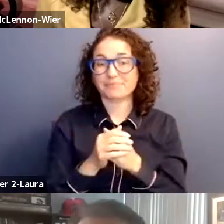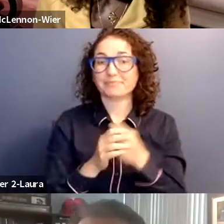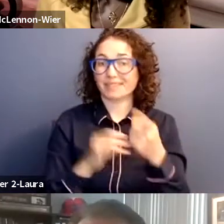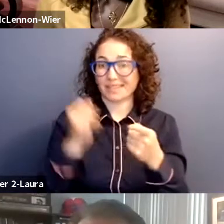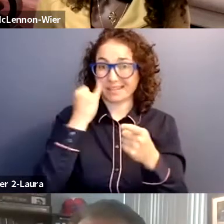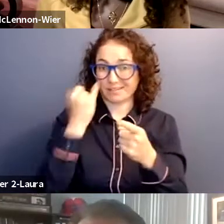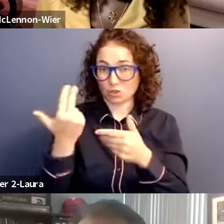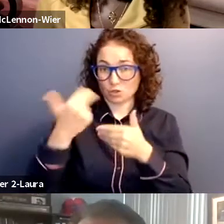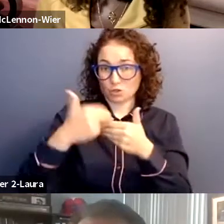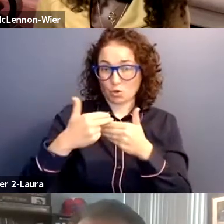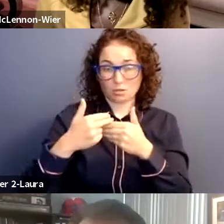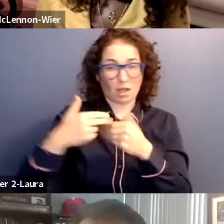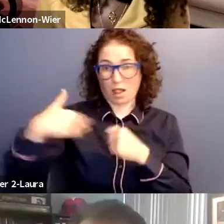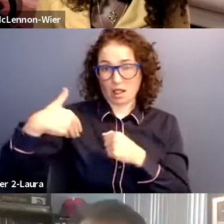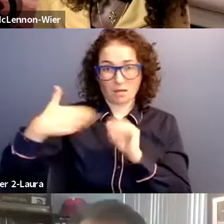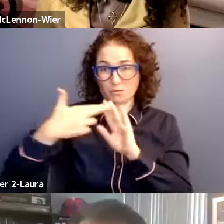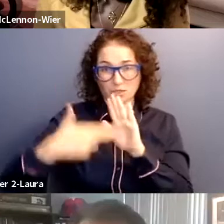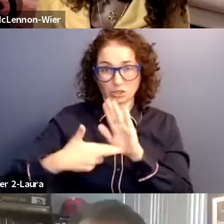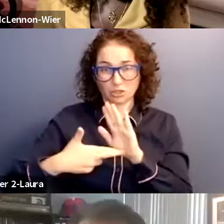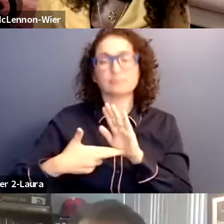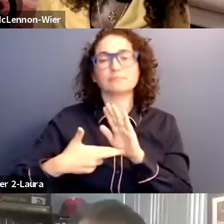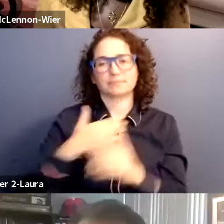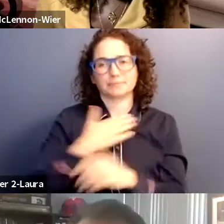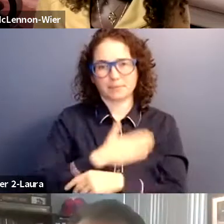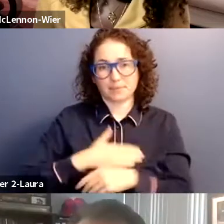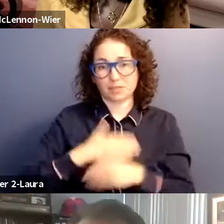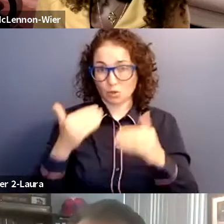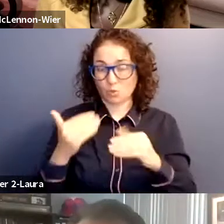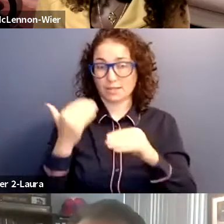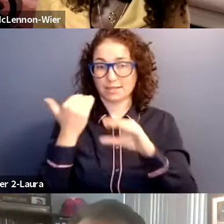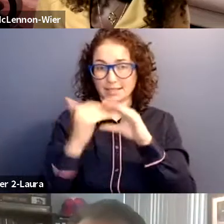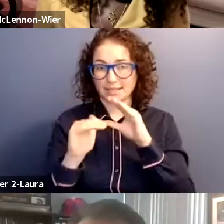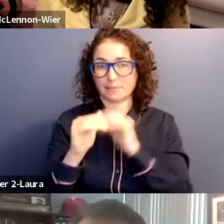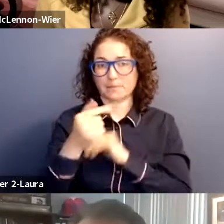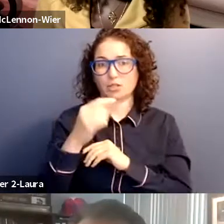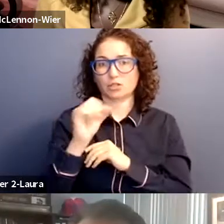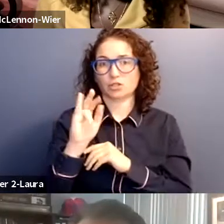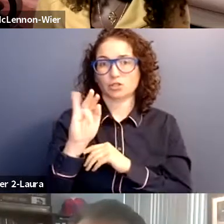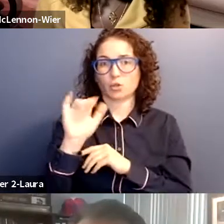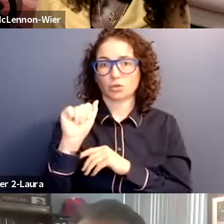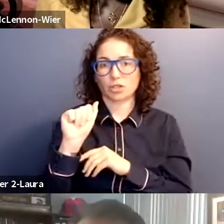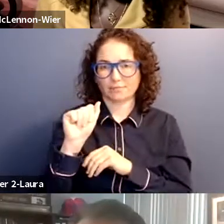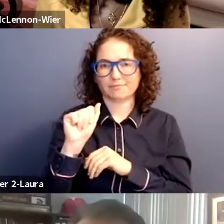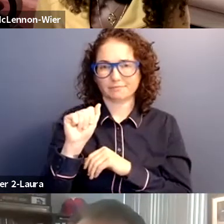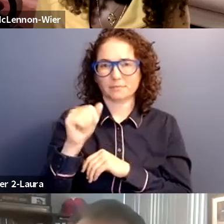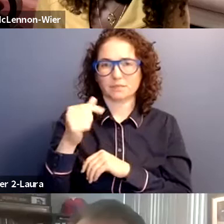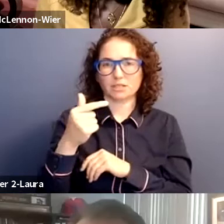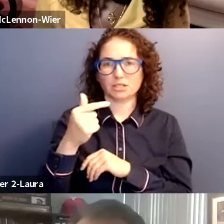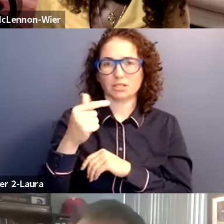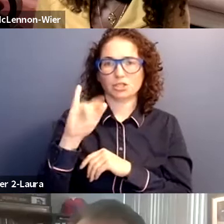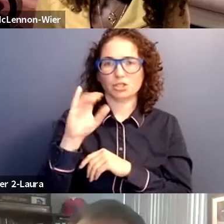event without registering, please email Georgia Pilling at Georgia like the